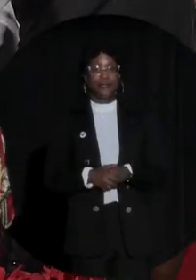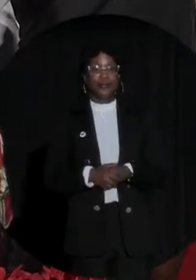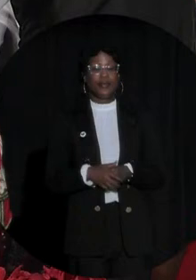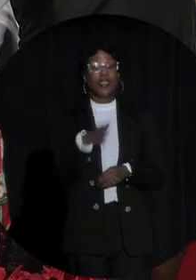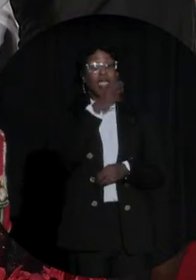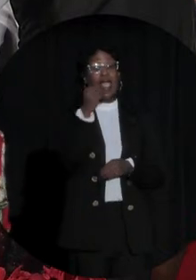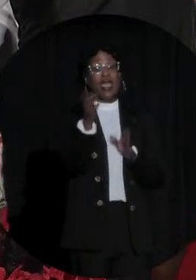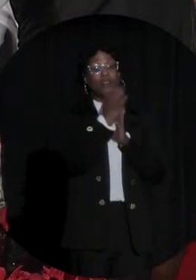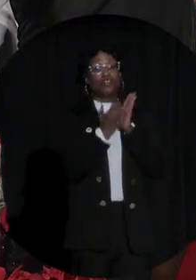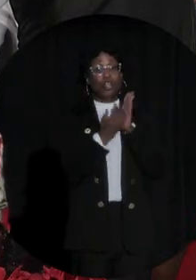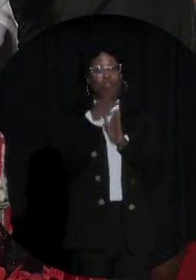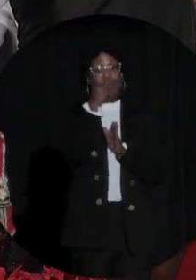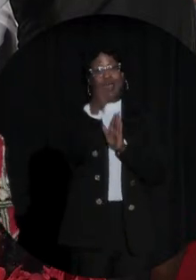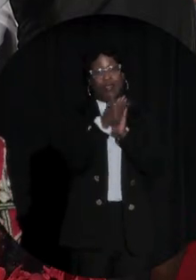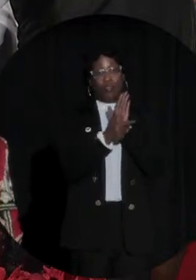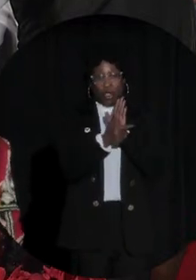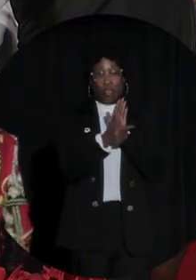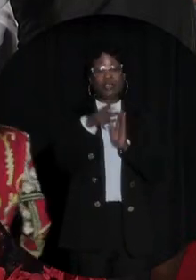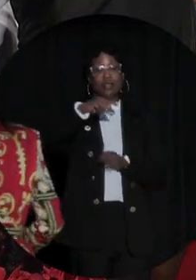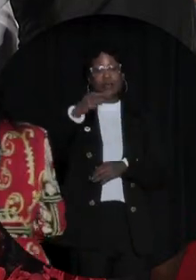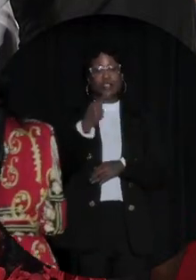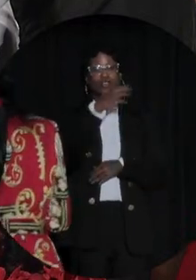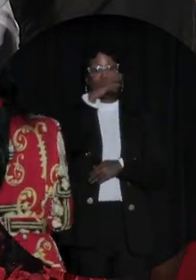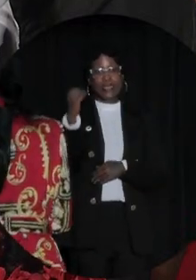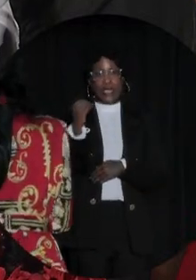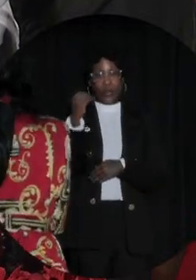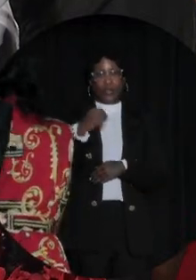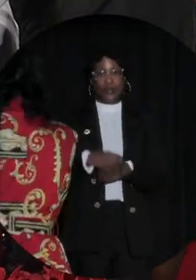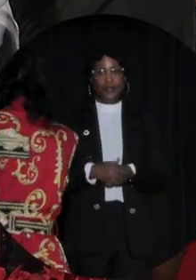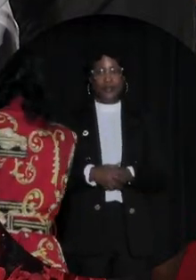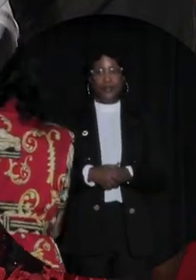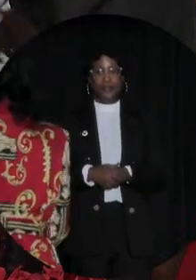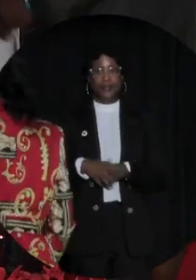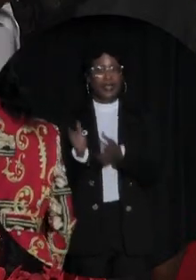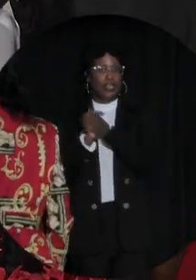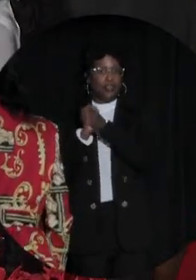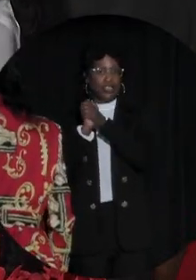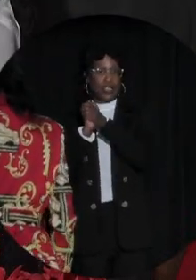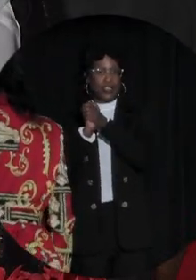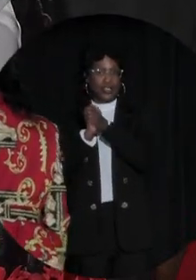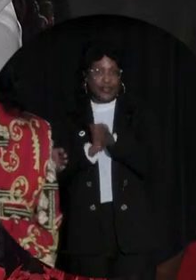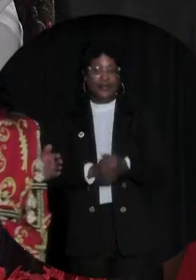And the charter and laws of Prince George's County. And the charter and laws of Prince George's County. Congratulations. Thank